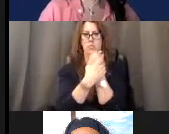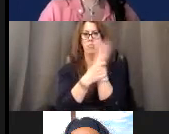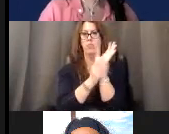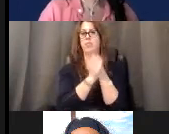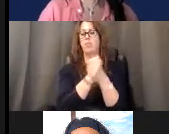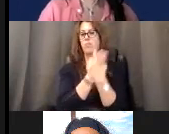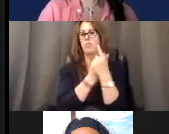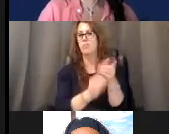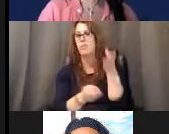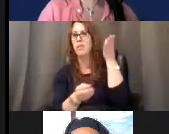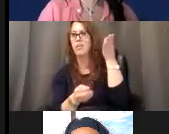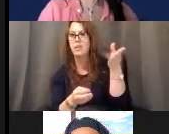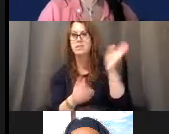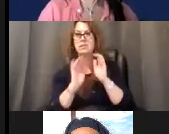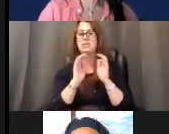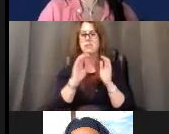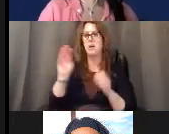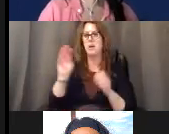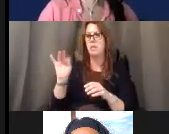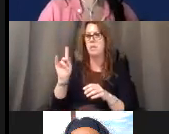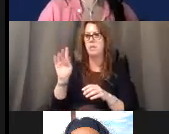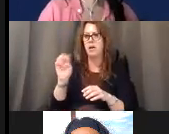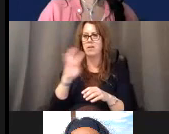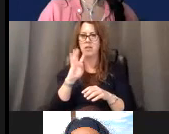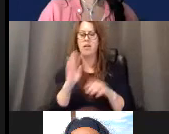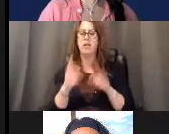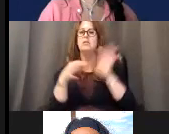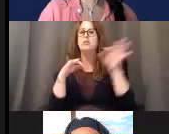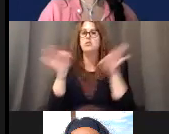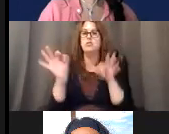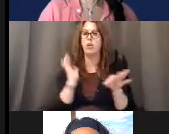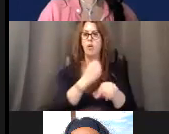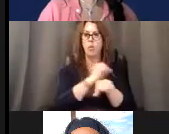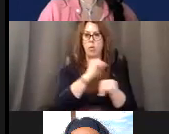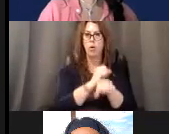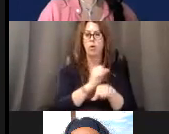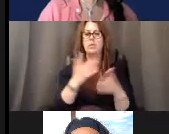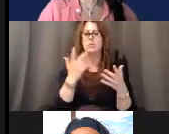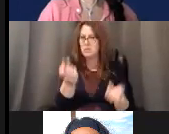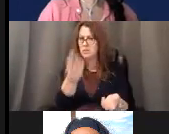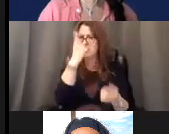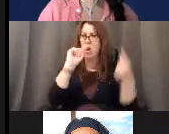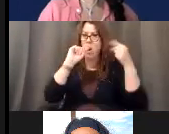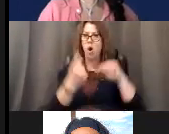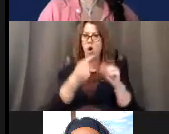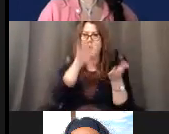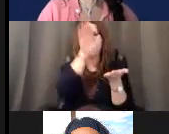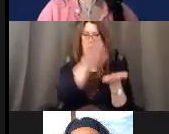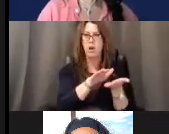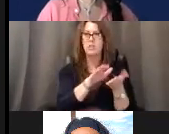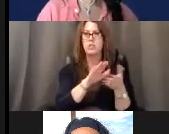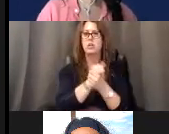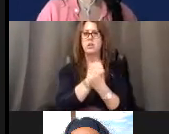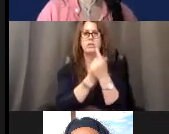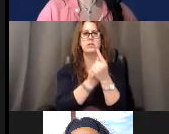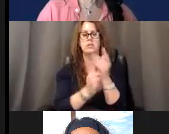right? And what this does for us is it acknowledges that harm reduction. And I want to be really clear. We're not saying harm reduction, traditional formwork